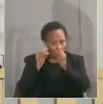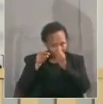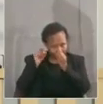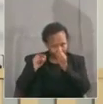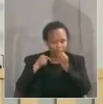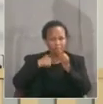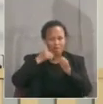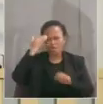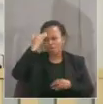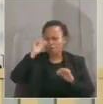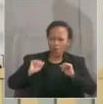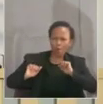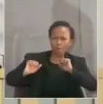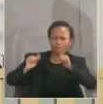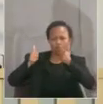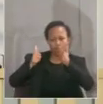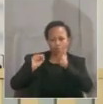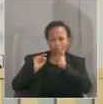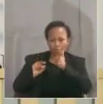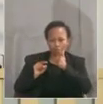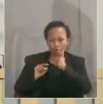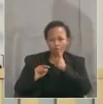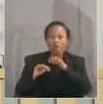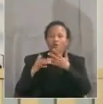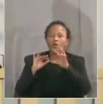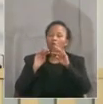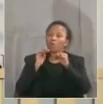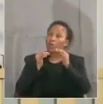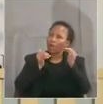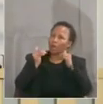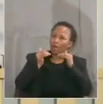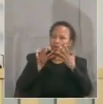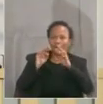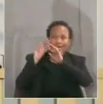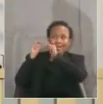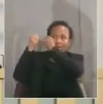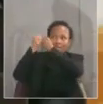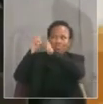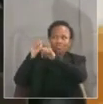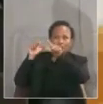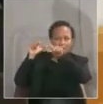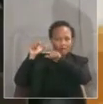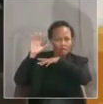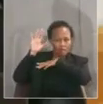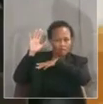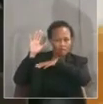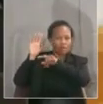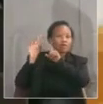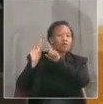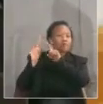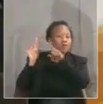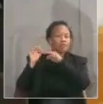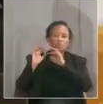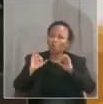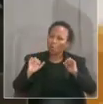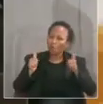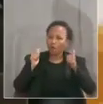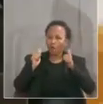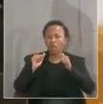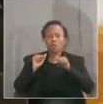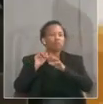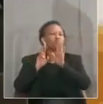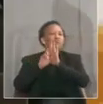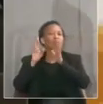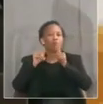that is represented or that is managed at national level, but represented then up to grassroots